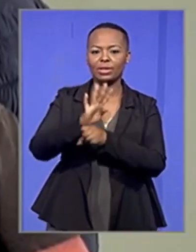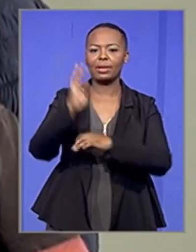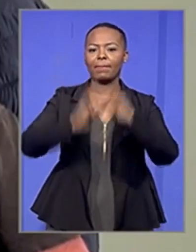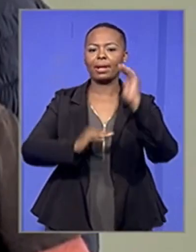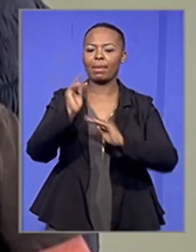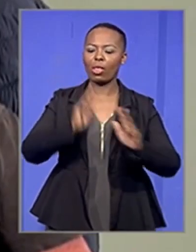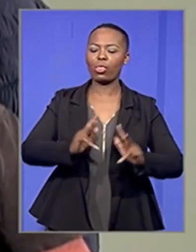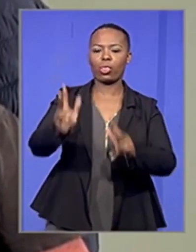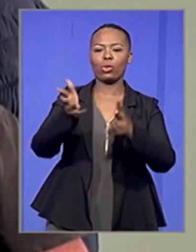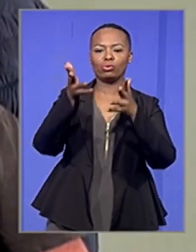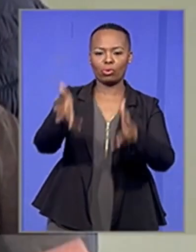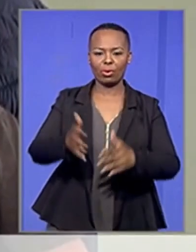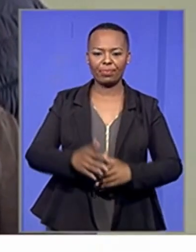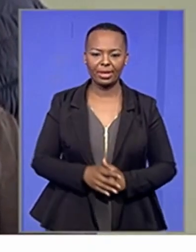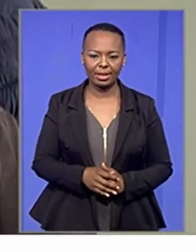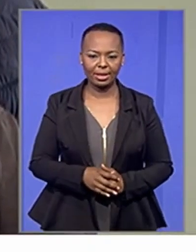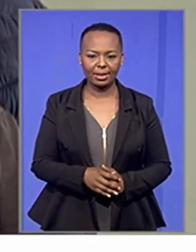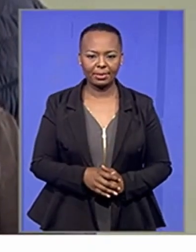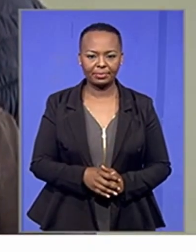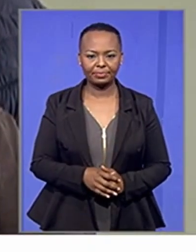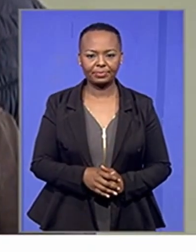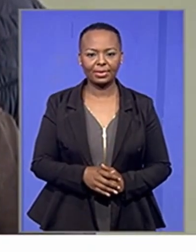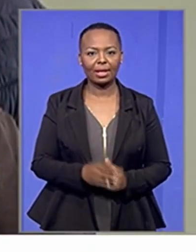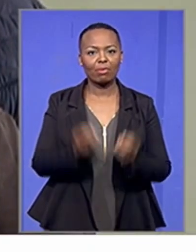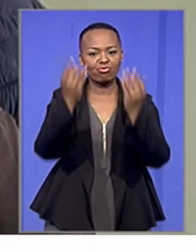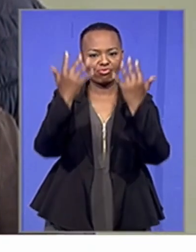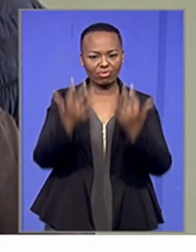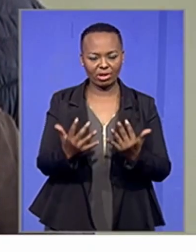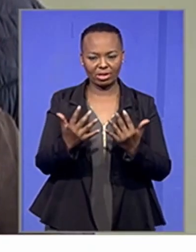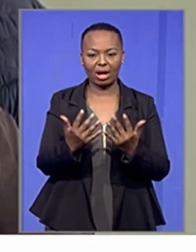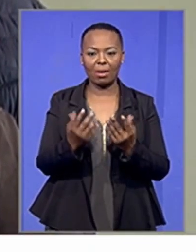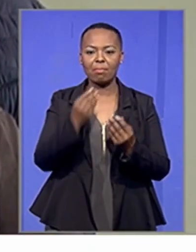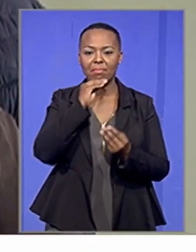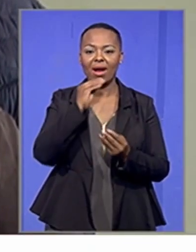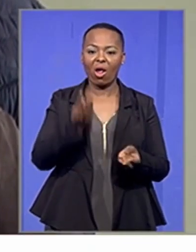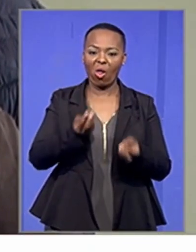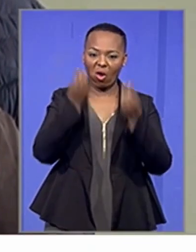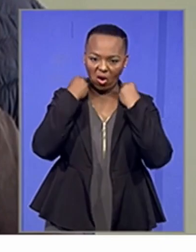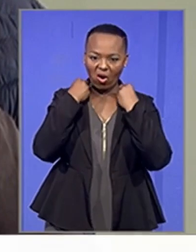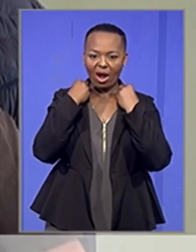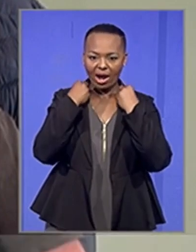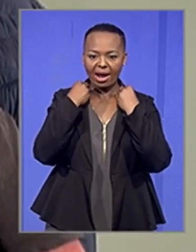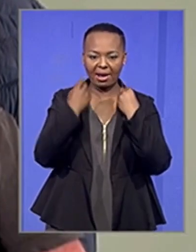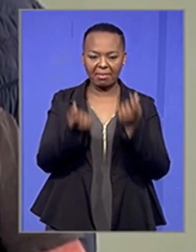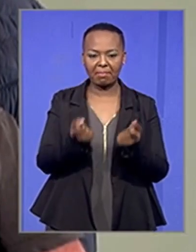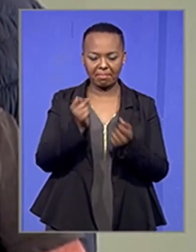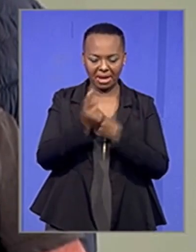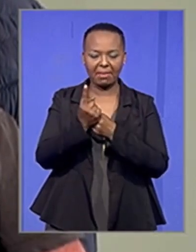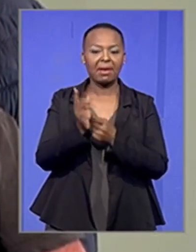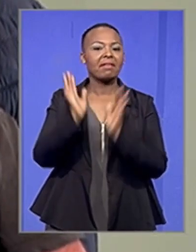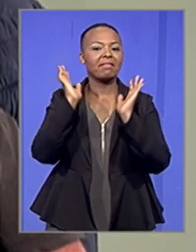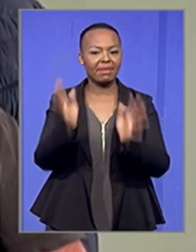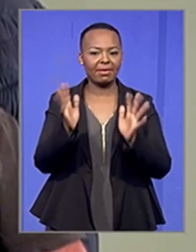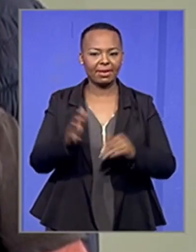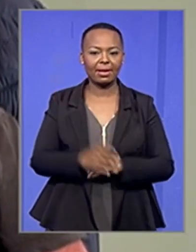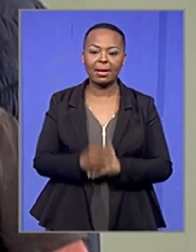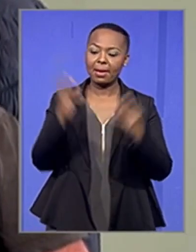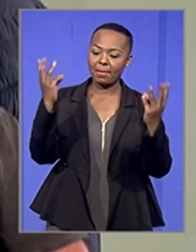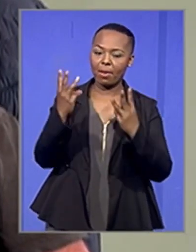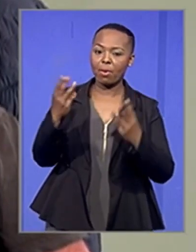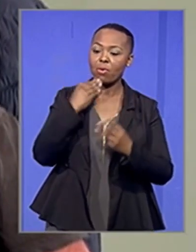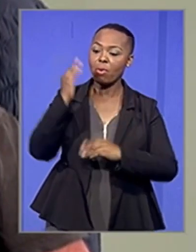The entire budget for all practical purposes has been blown on this derelict building, and the people of Mamelodi are